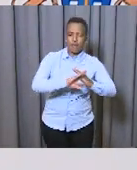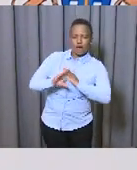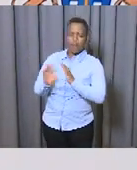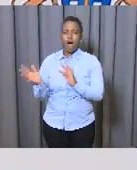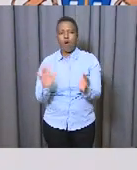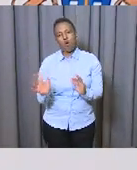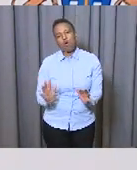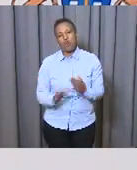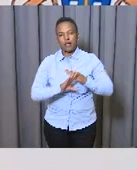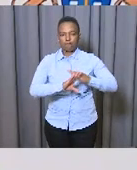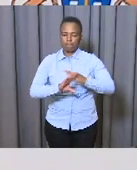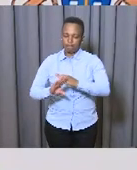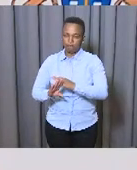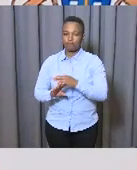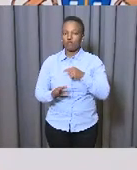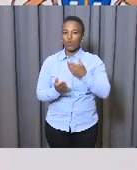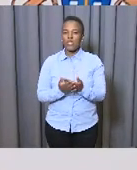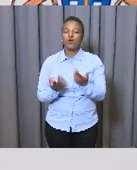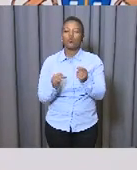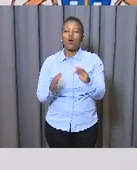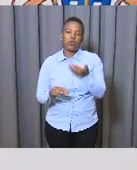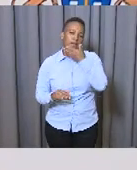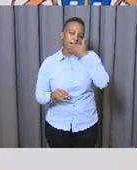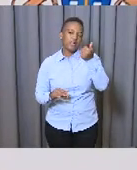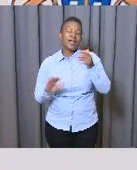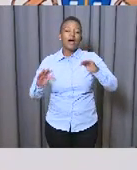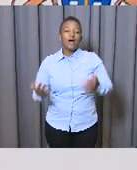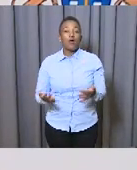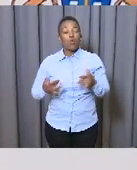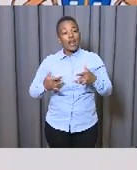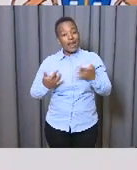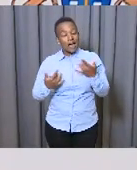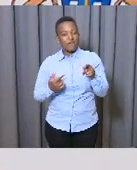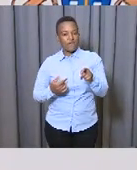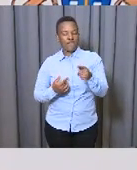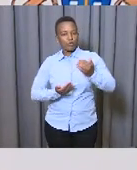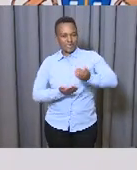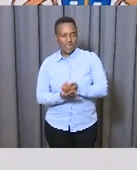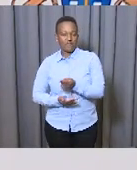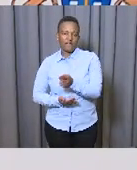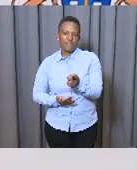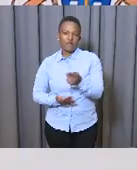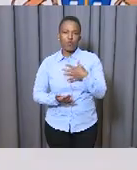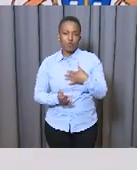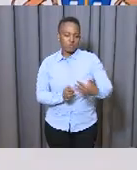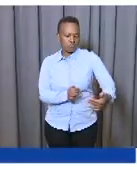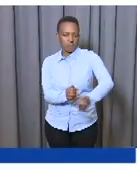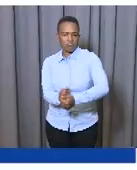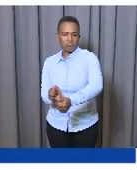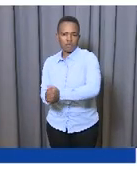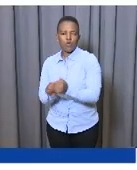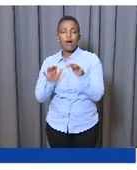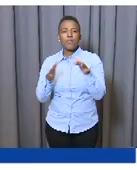best to ensure that we save lives. We work with the people in our communities to save lives. So